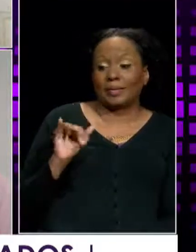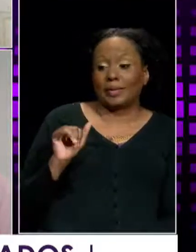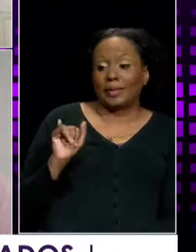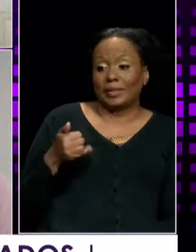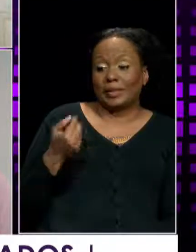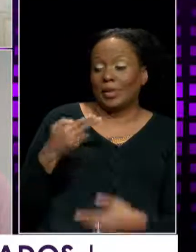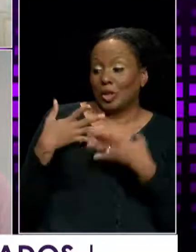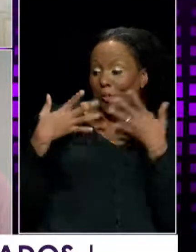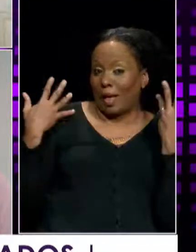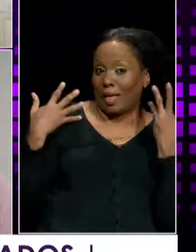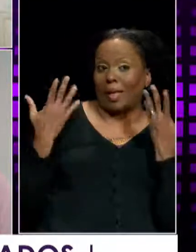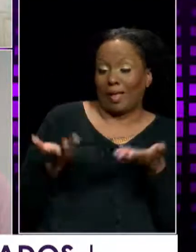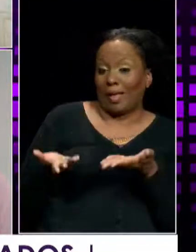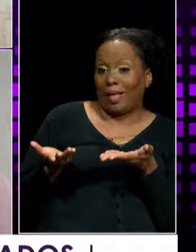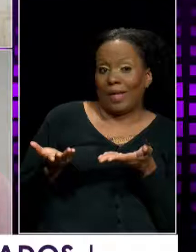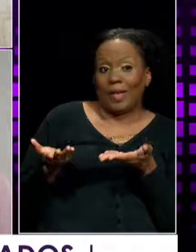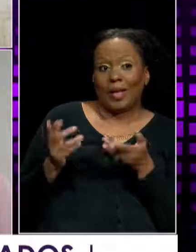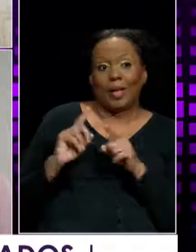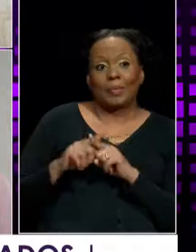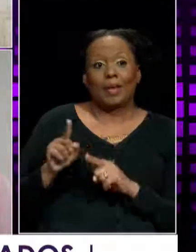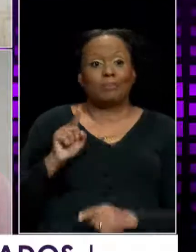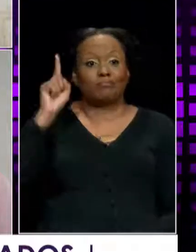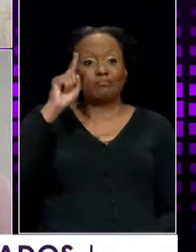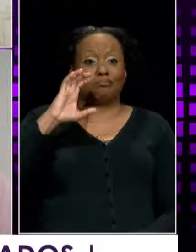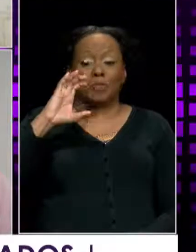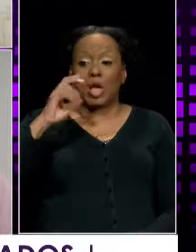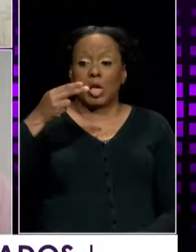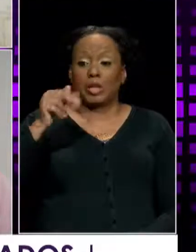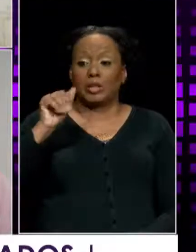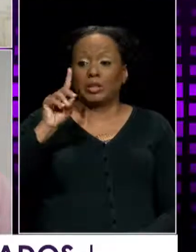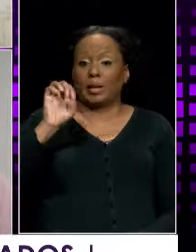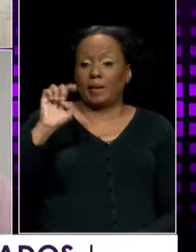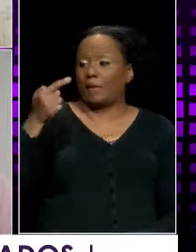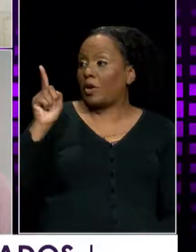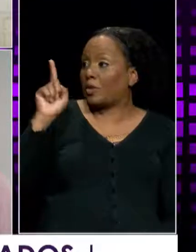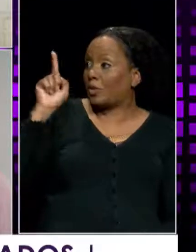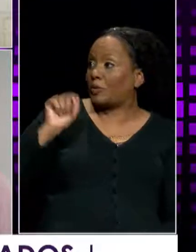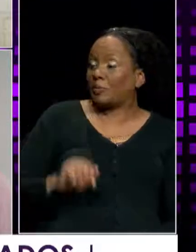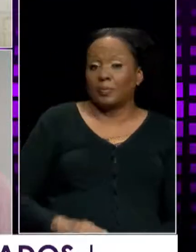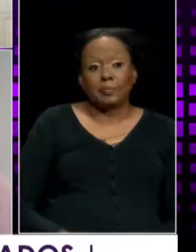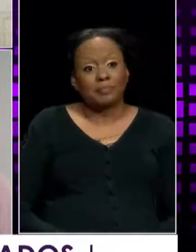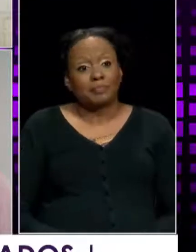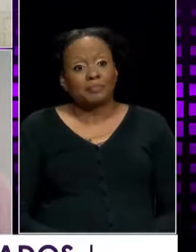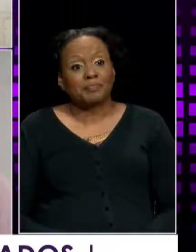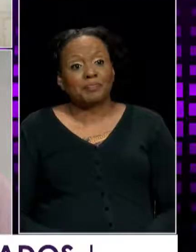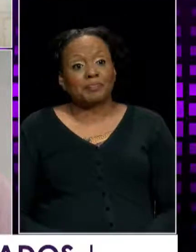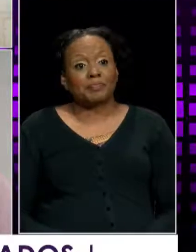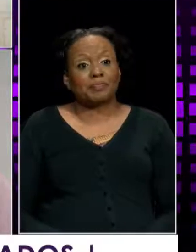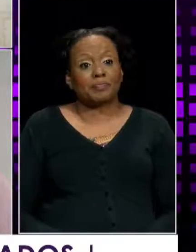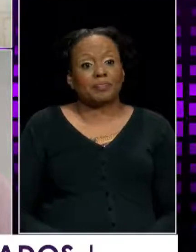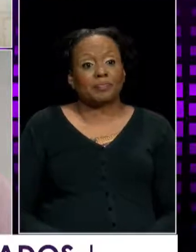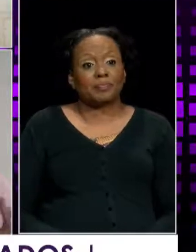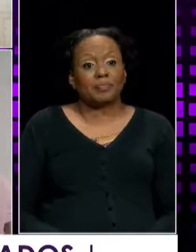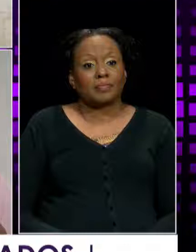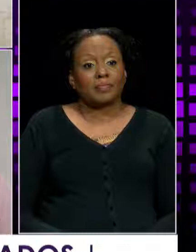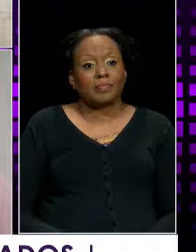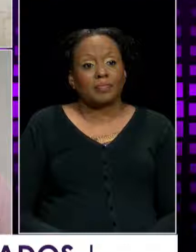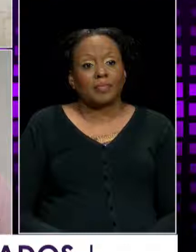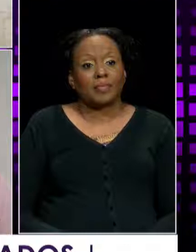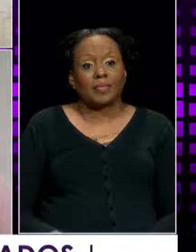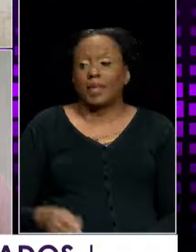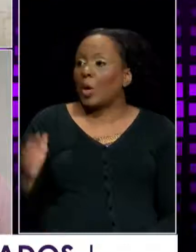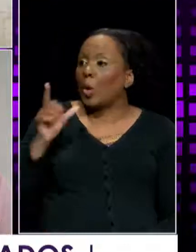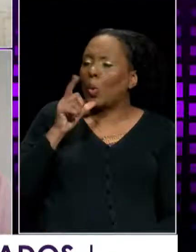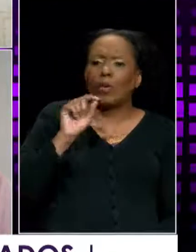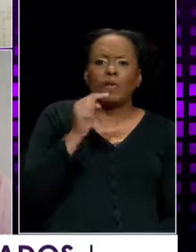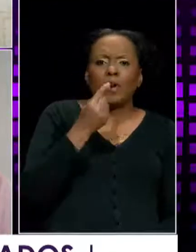And then Khadija, Sure. I'm going to have you follow up after her. Well, Okay. Shade or then Khadija, I